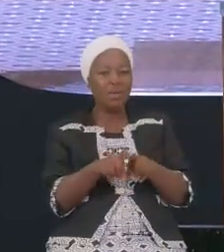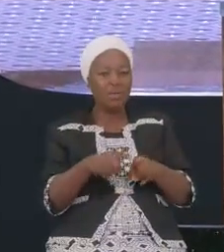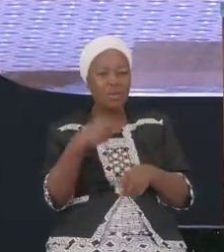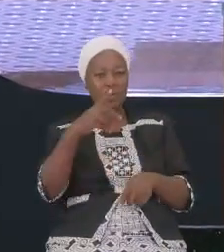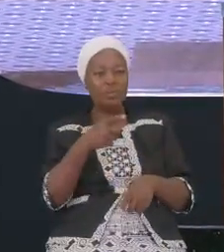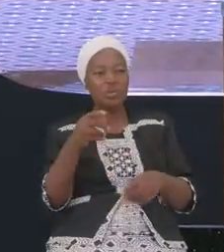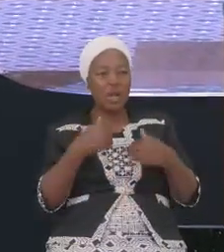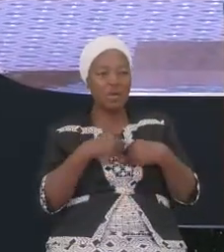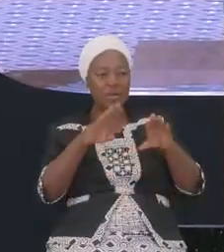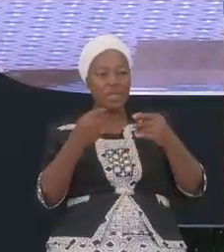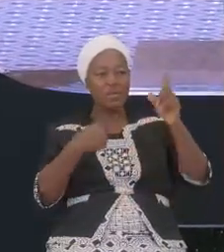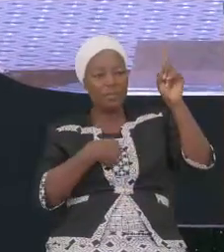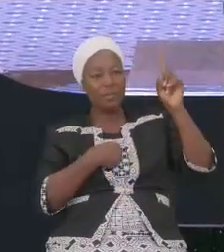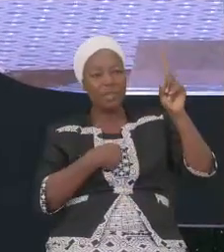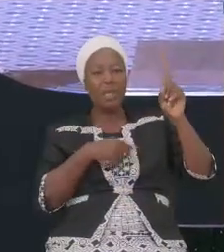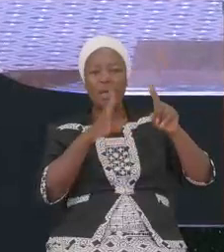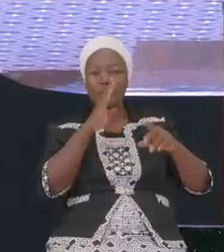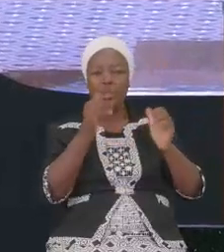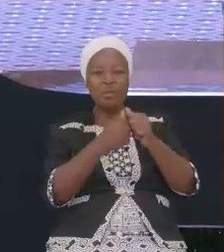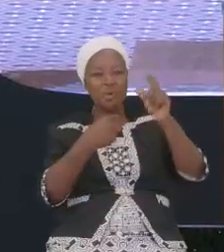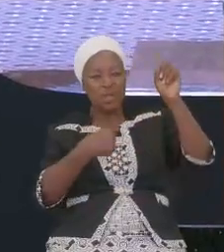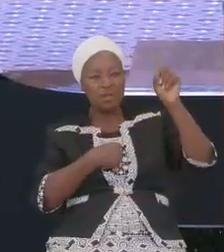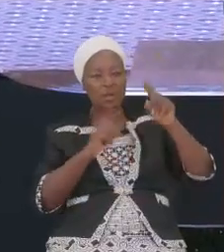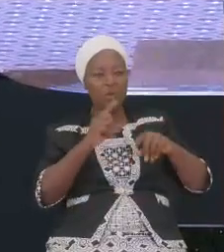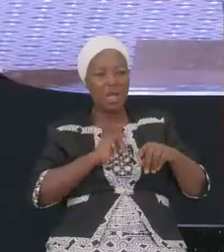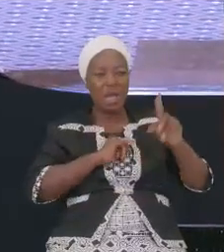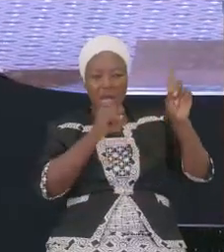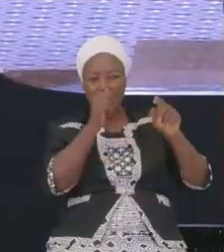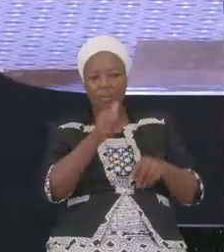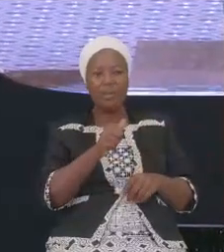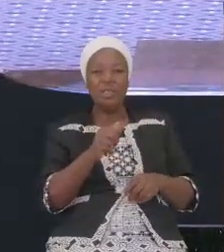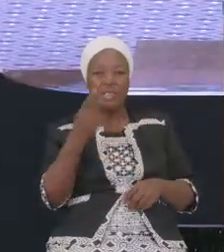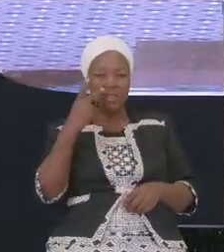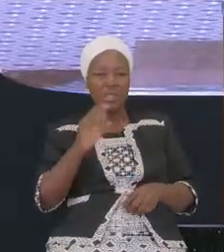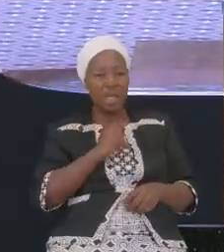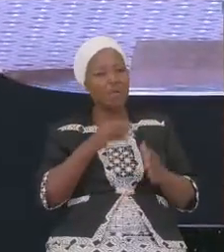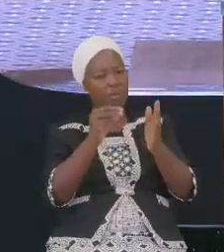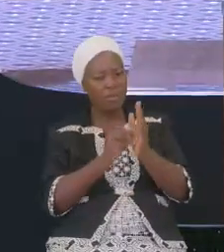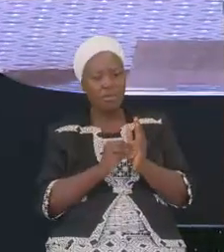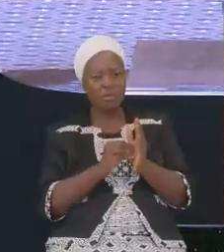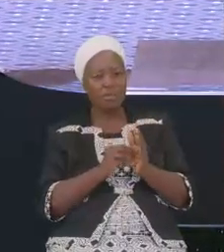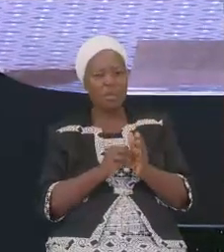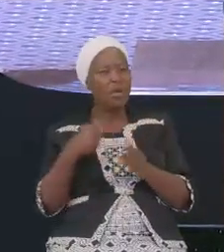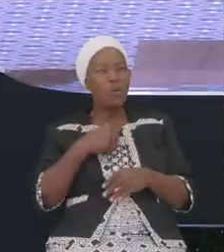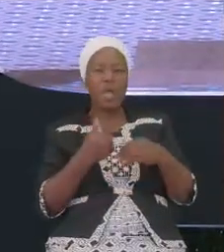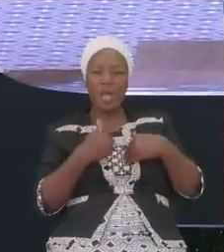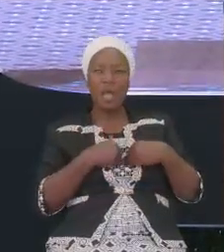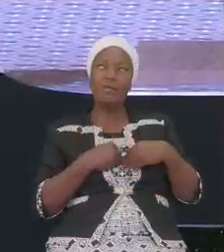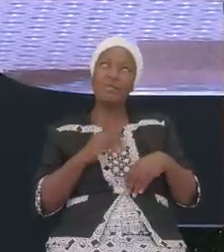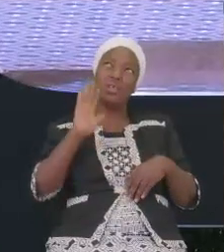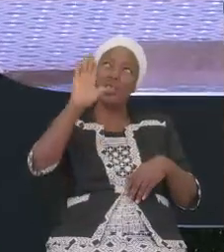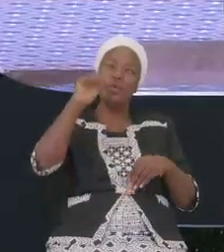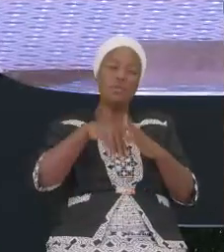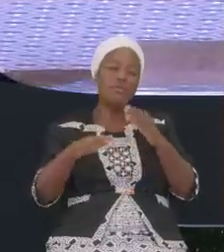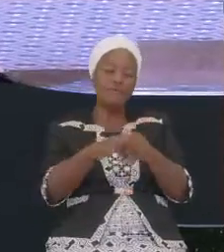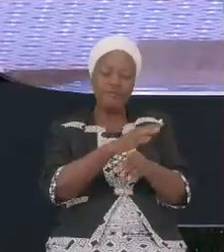hast given me be with me where I am. Look at our portion. We have him in fullness here